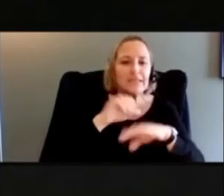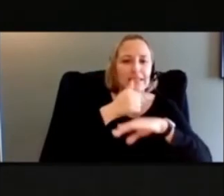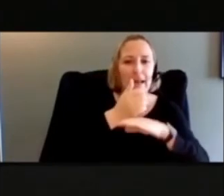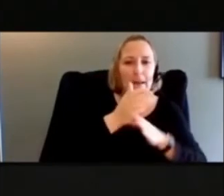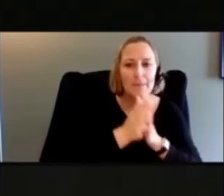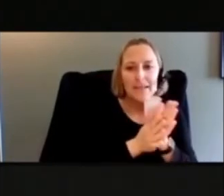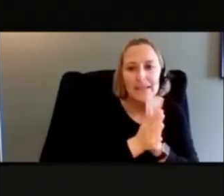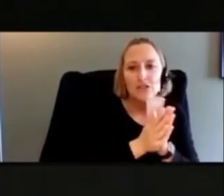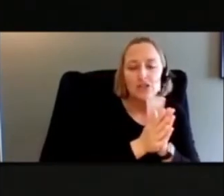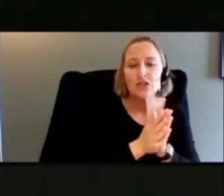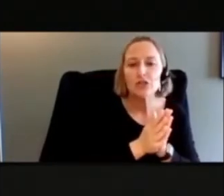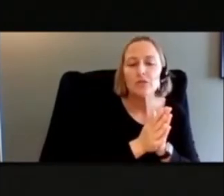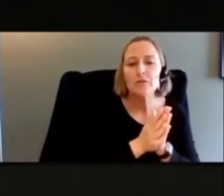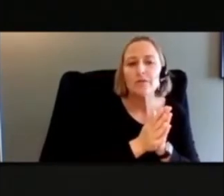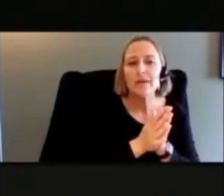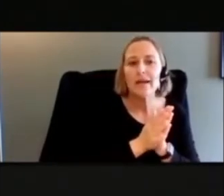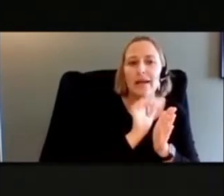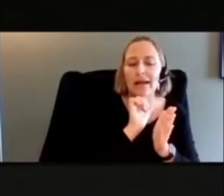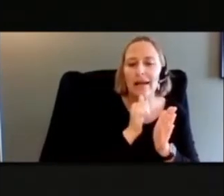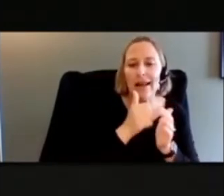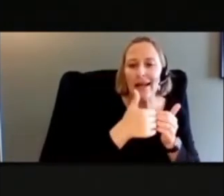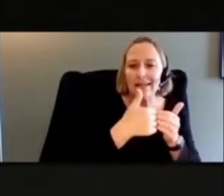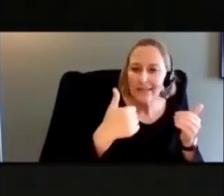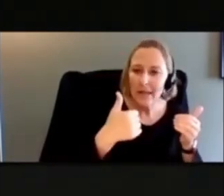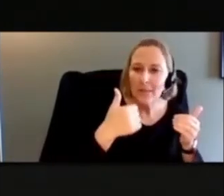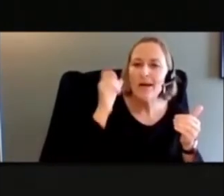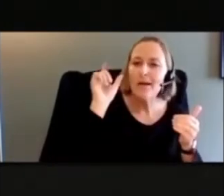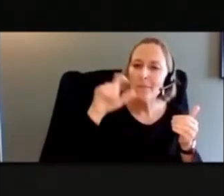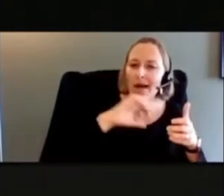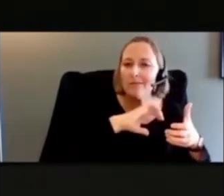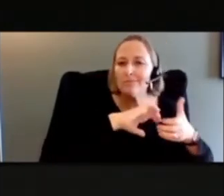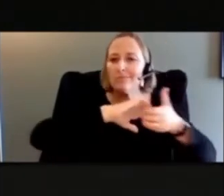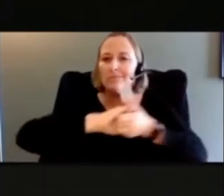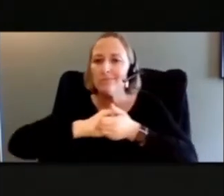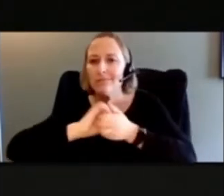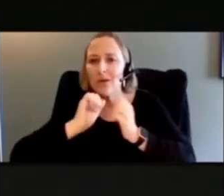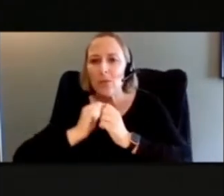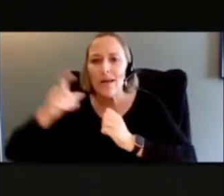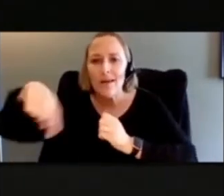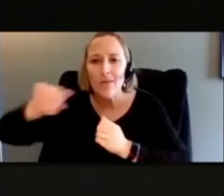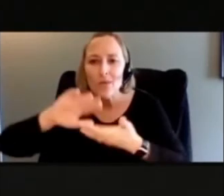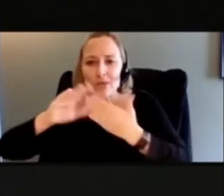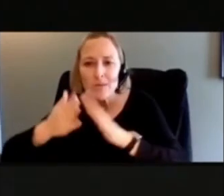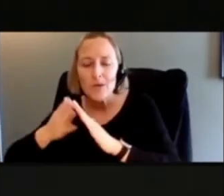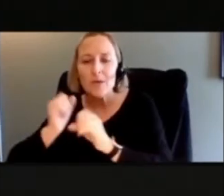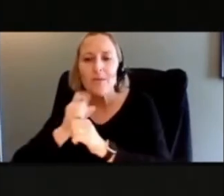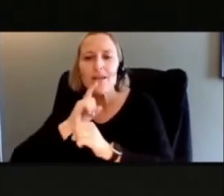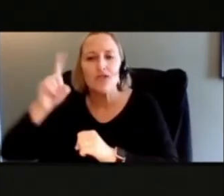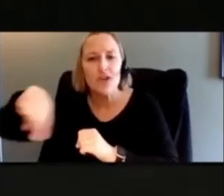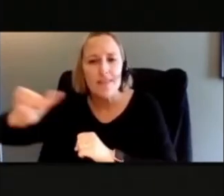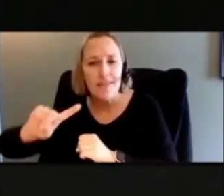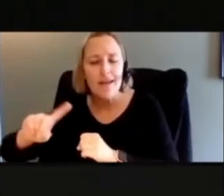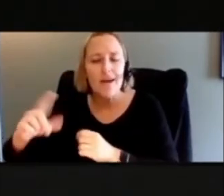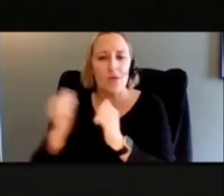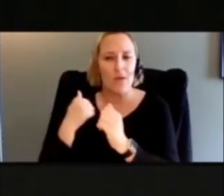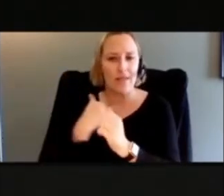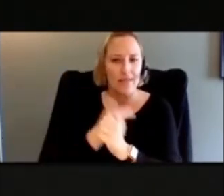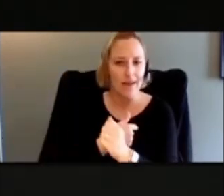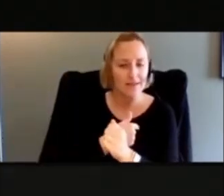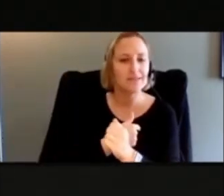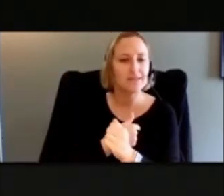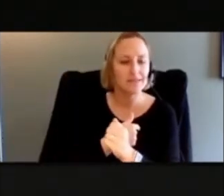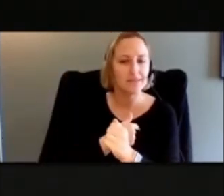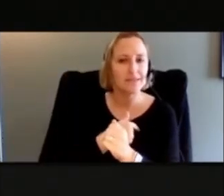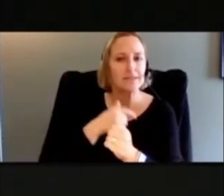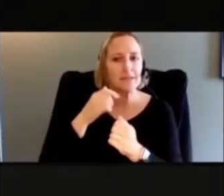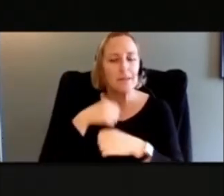communities, but with communities, and making sure that they are at the table and making decisions with us and not just at the receiving end. Next